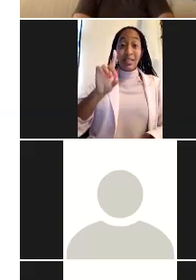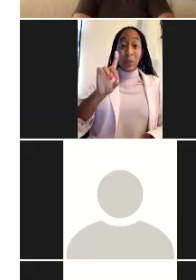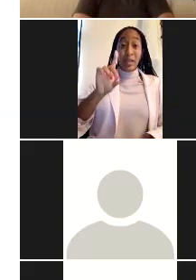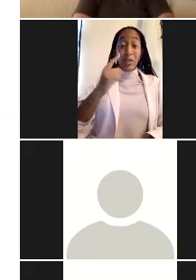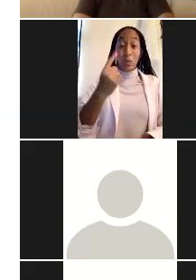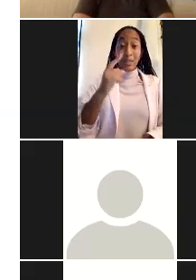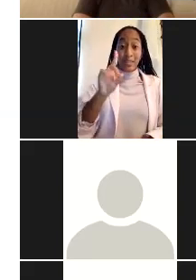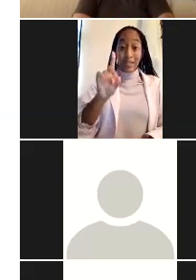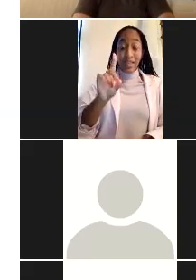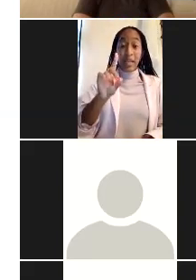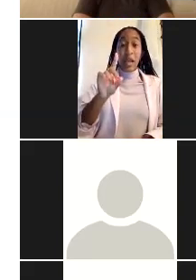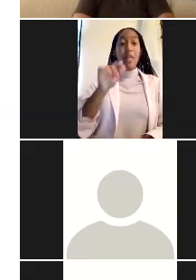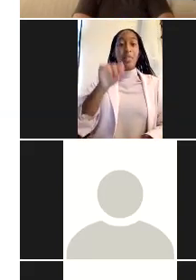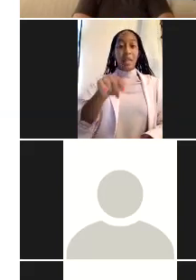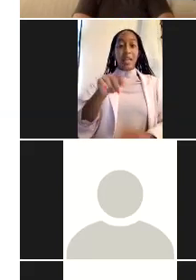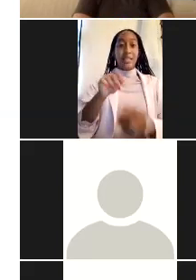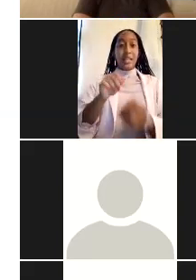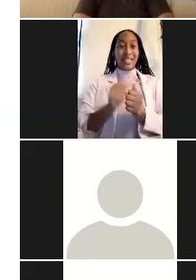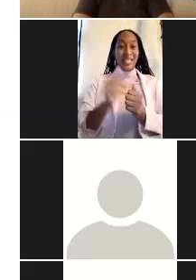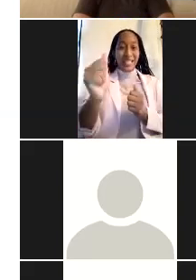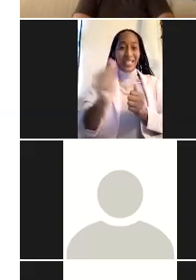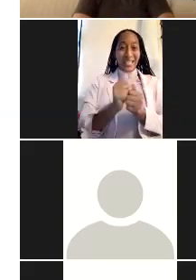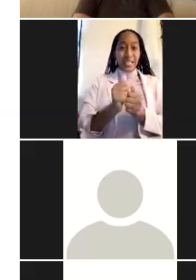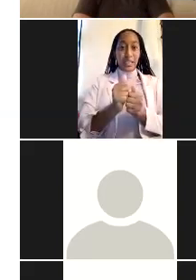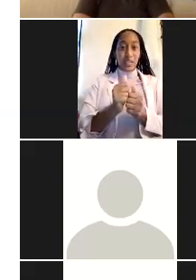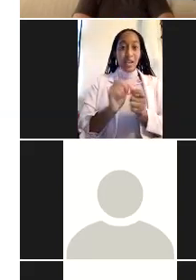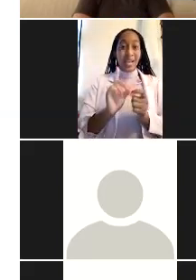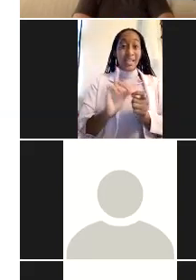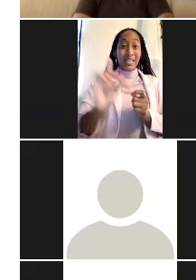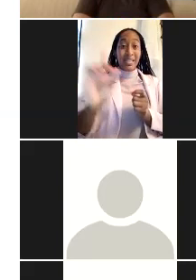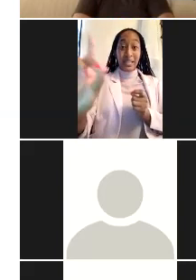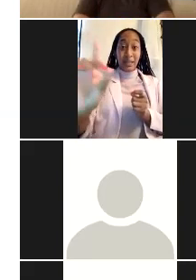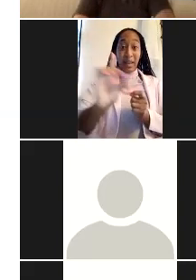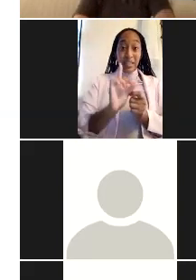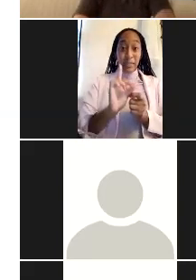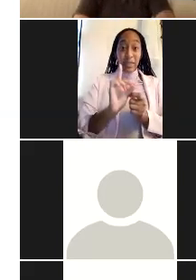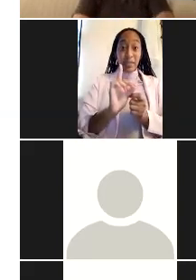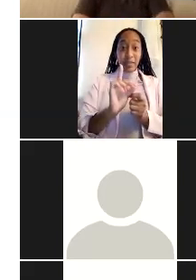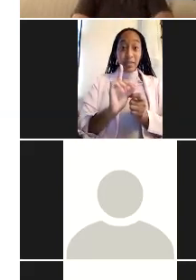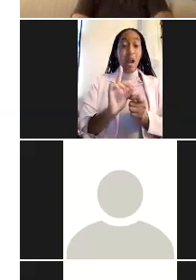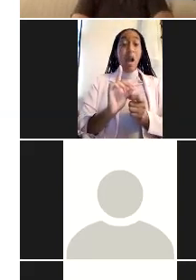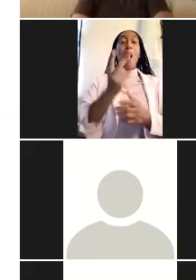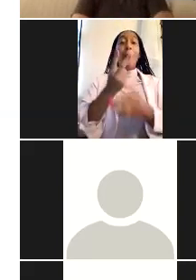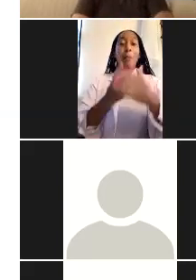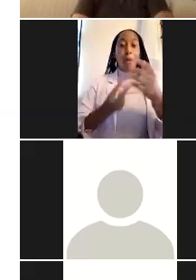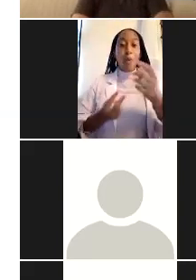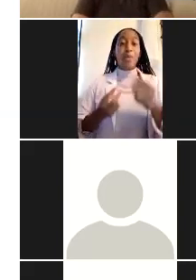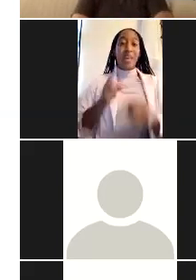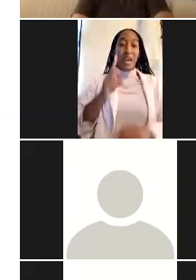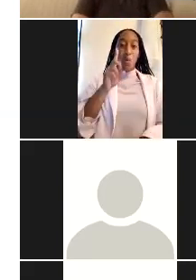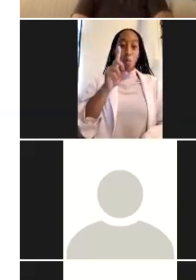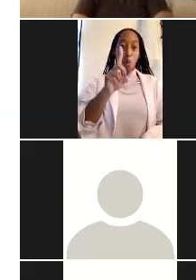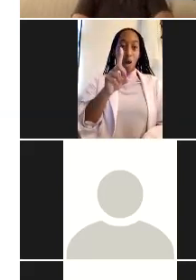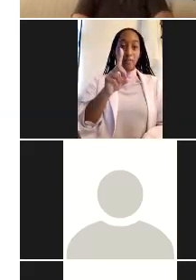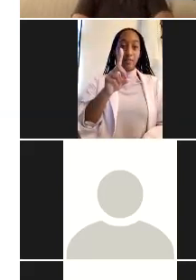give it, show how that could be, right? That's what I mean. So that's a